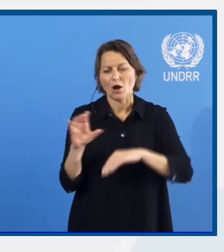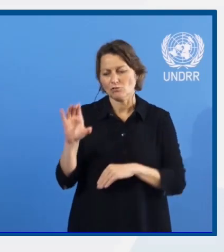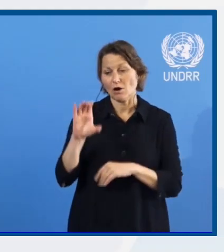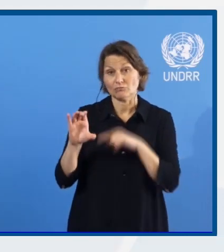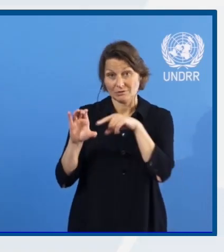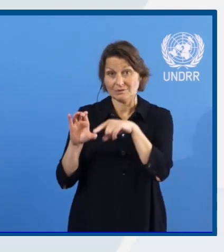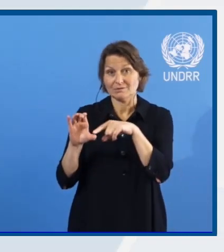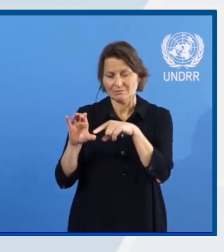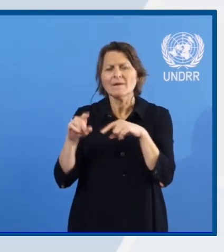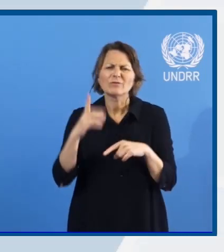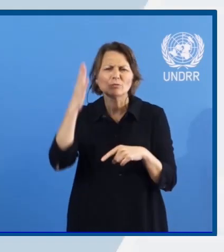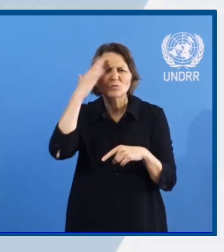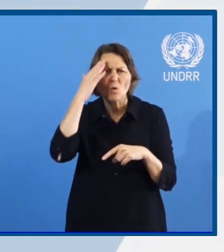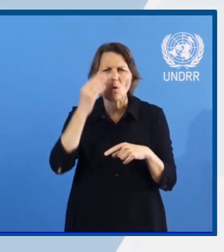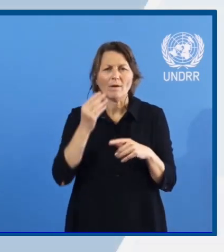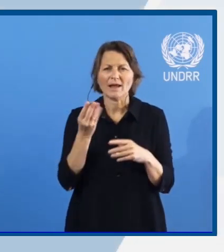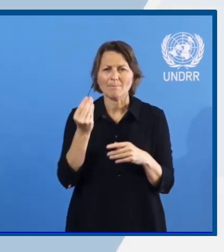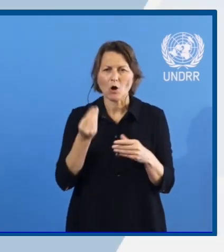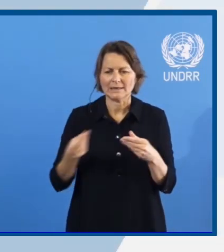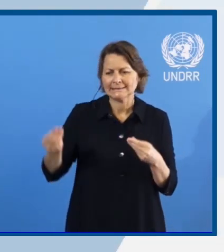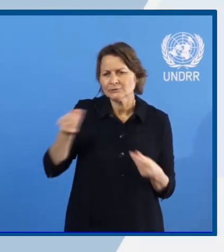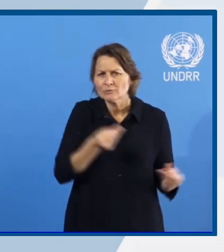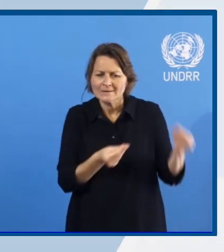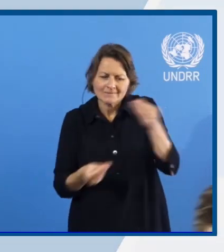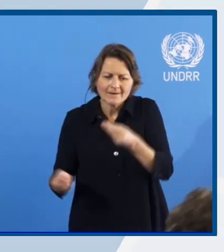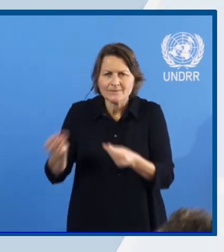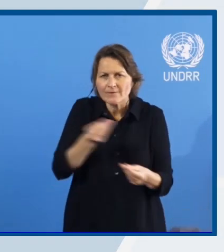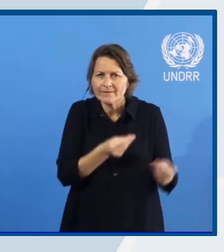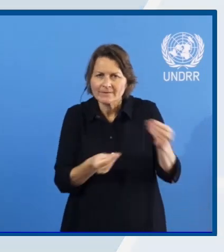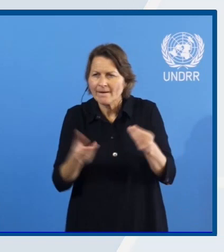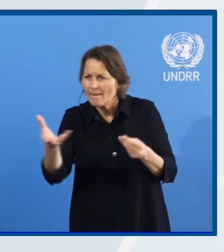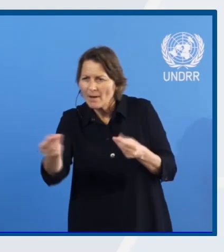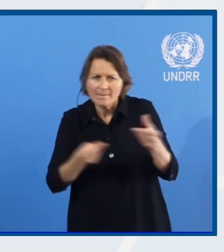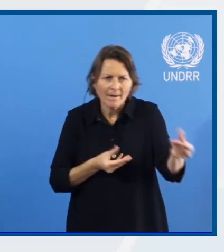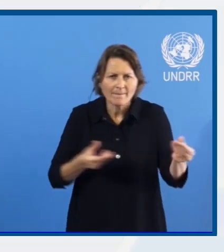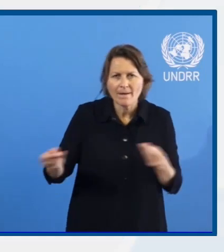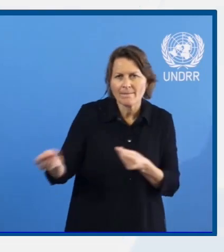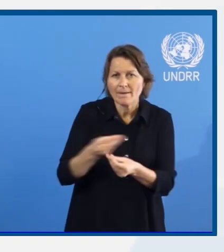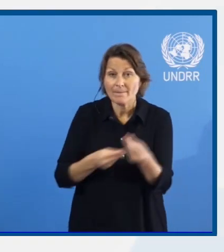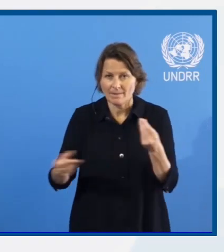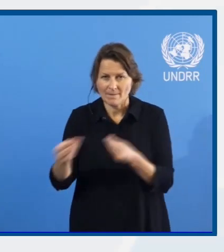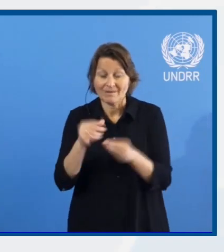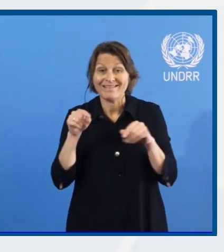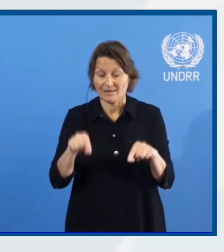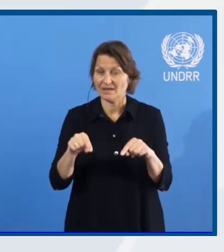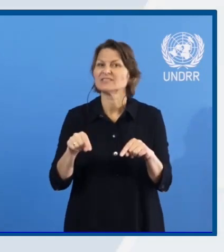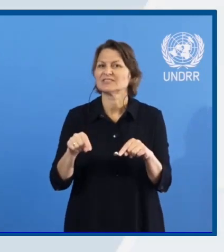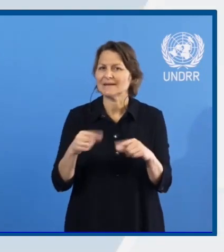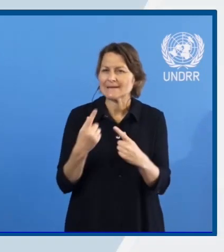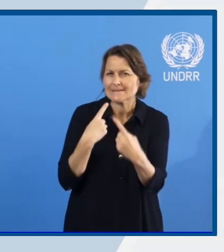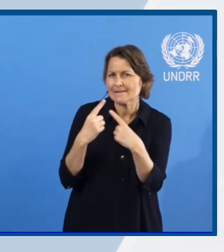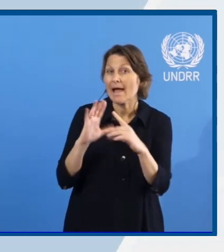that it is a reachable target, something that we